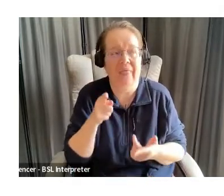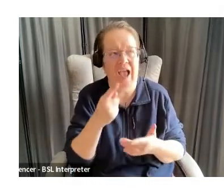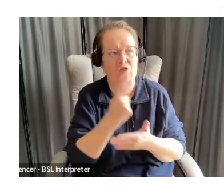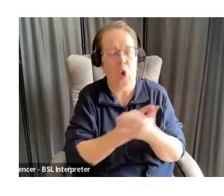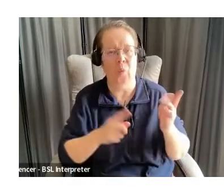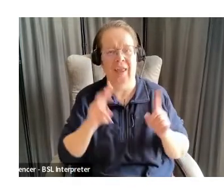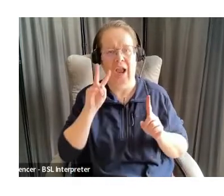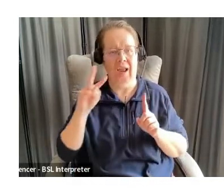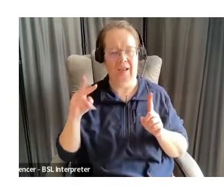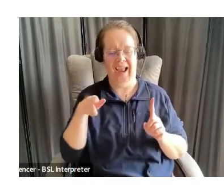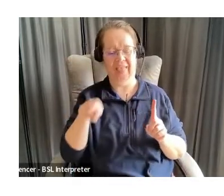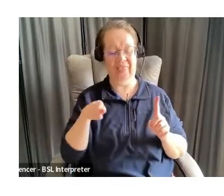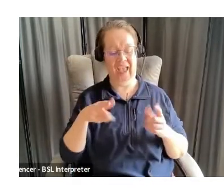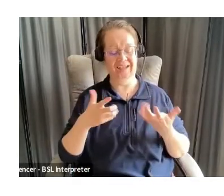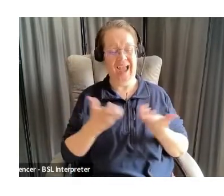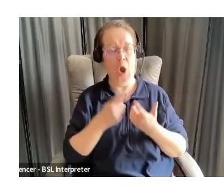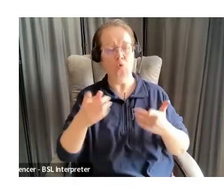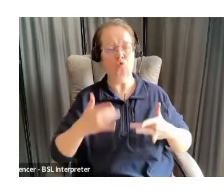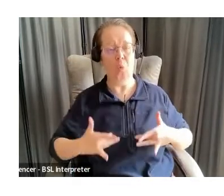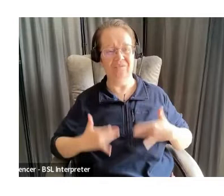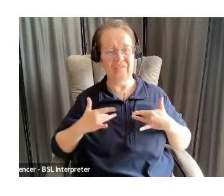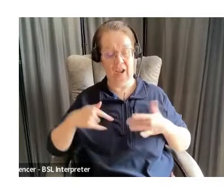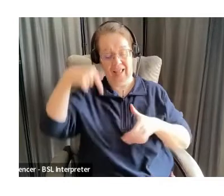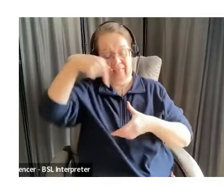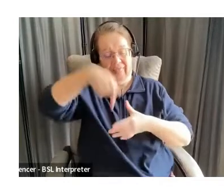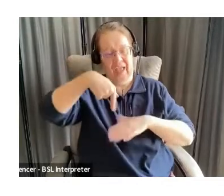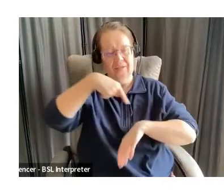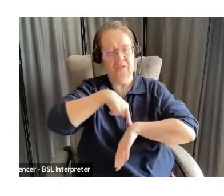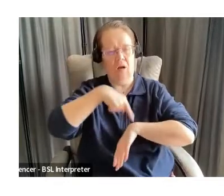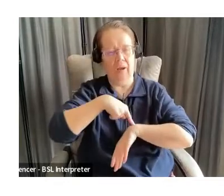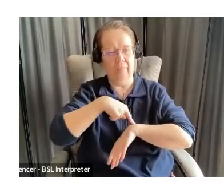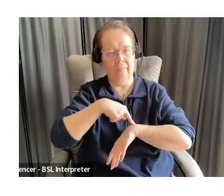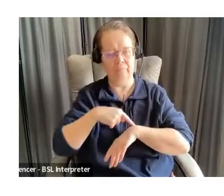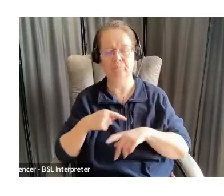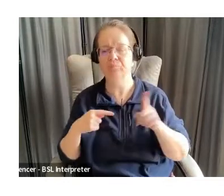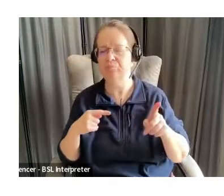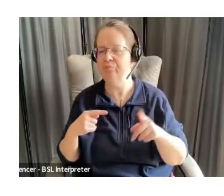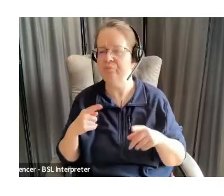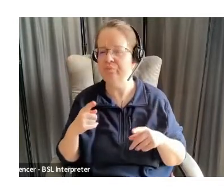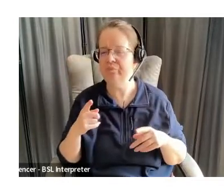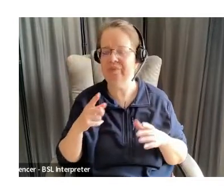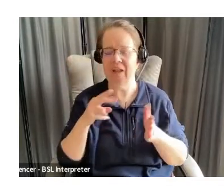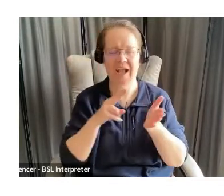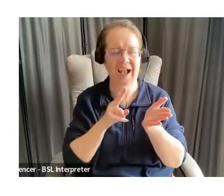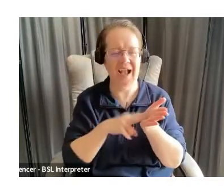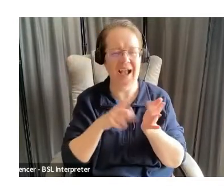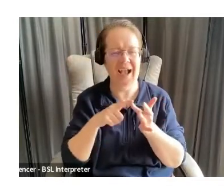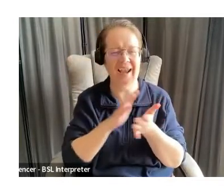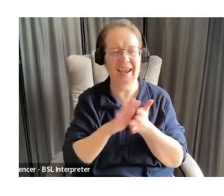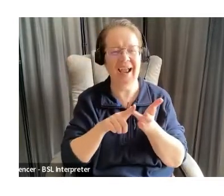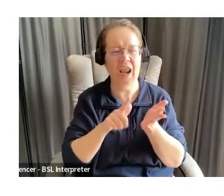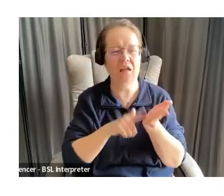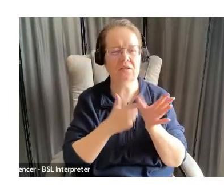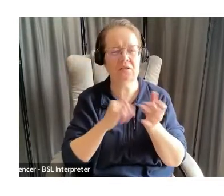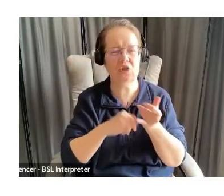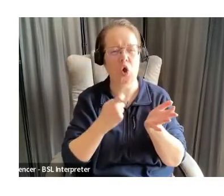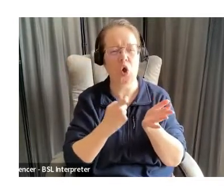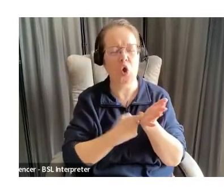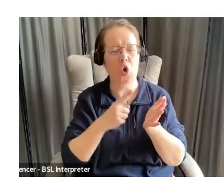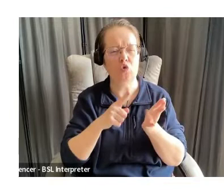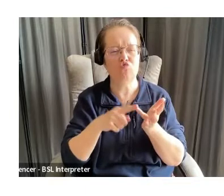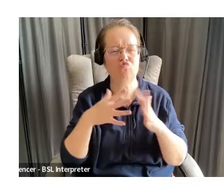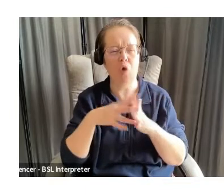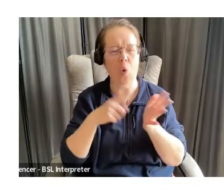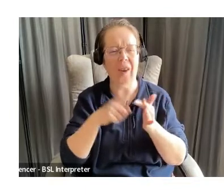feeling at that specific moment in time. There's a really interesting chap, Nicholas Rulin, who said that